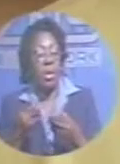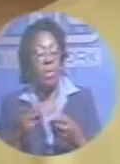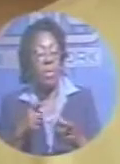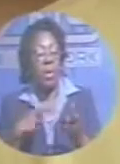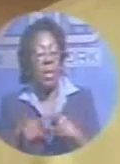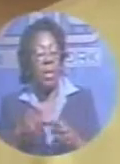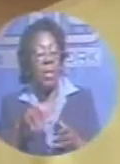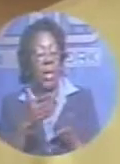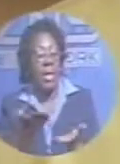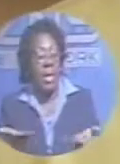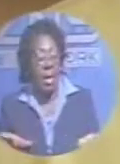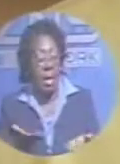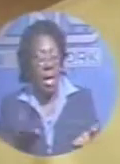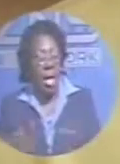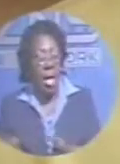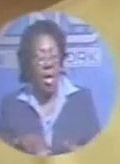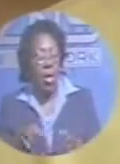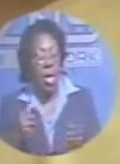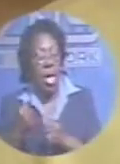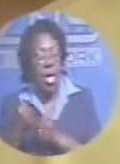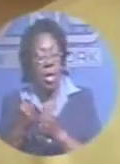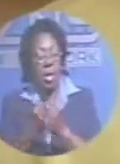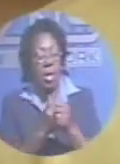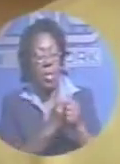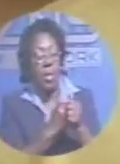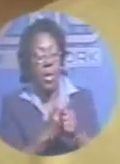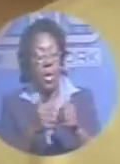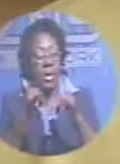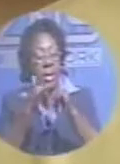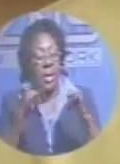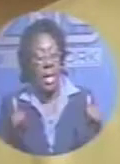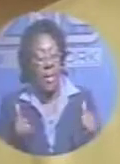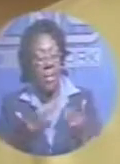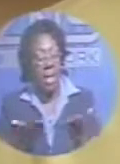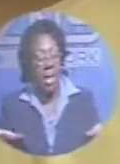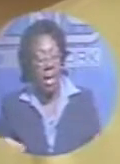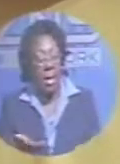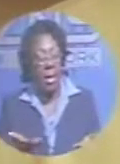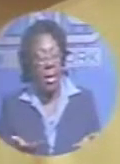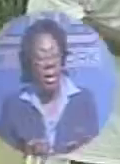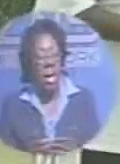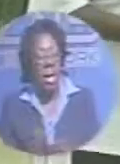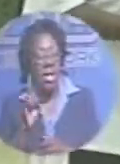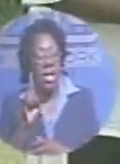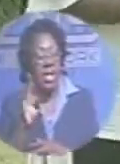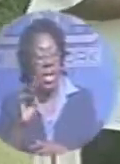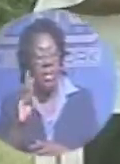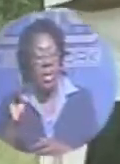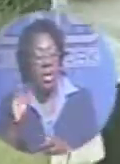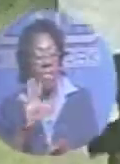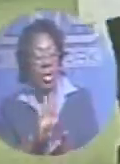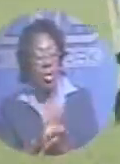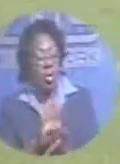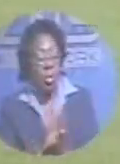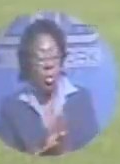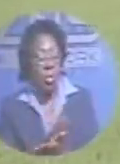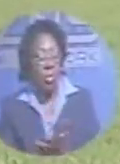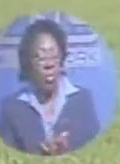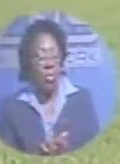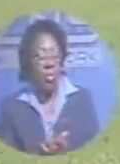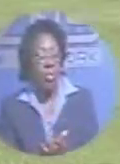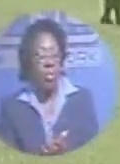going to be coming down and doing a sports camp for us Monday and Tuesday over at D.W. Davis School. What can we expect from that kind of